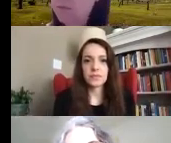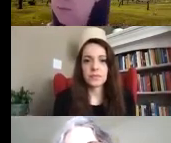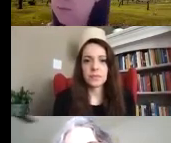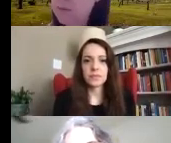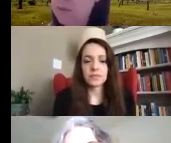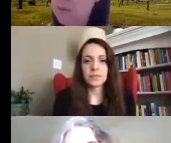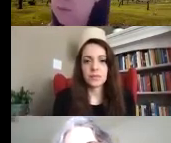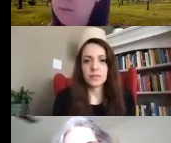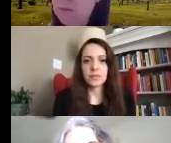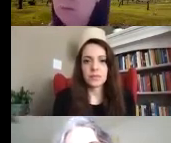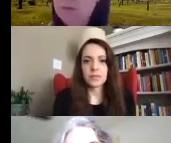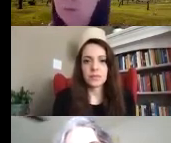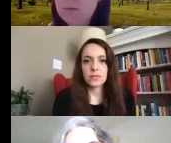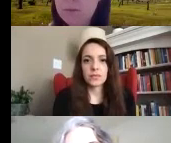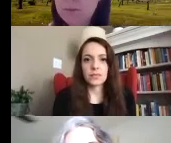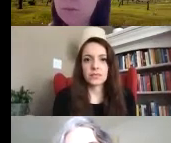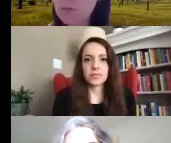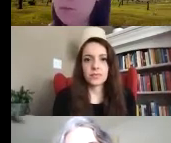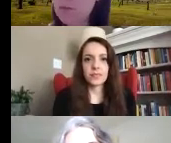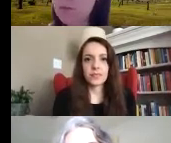experience. This shows